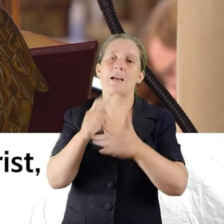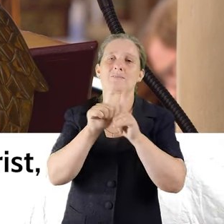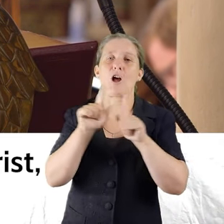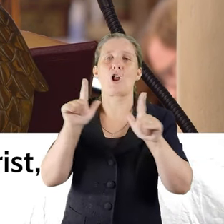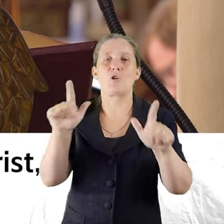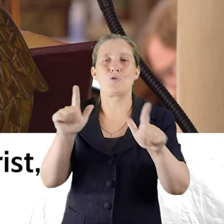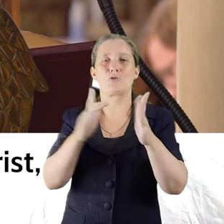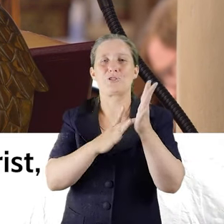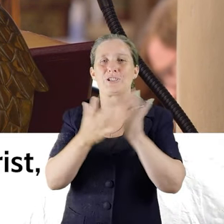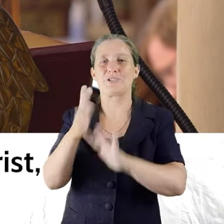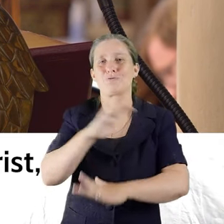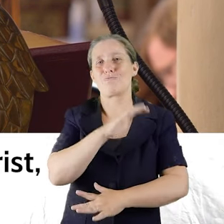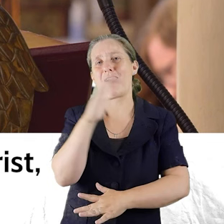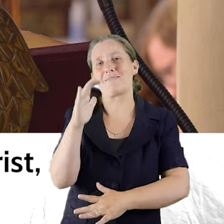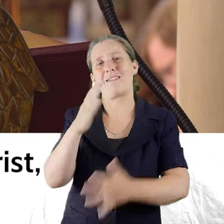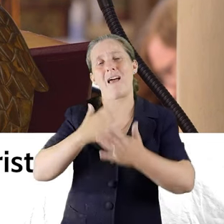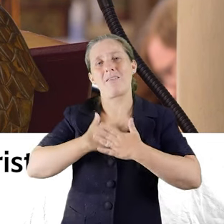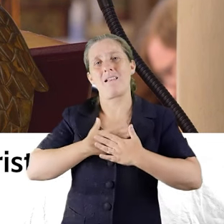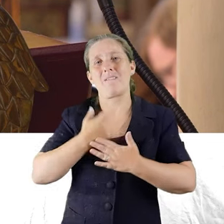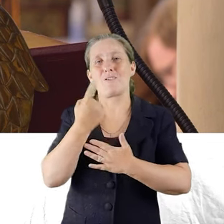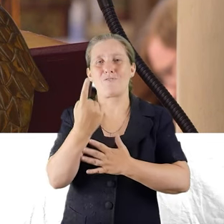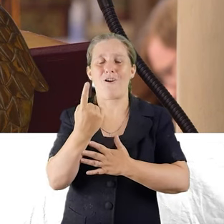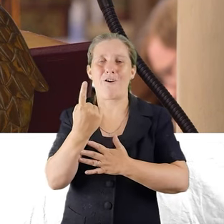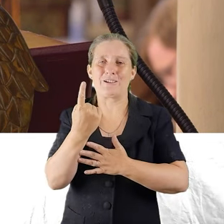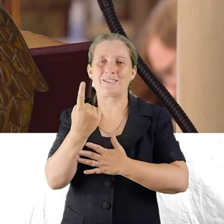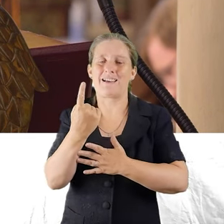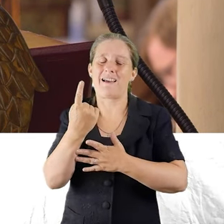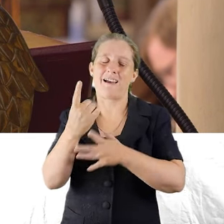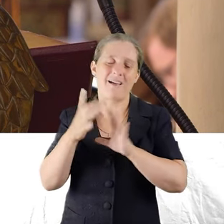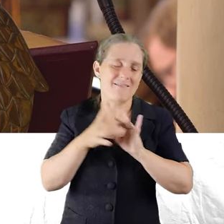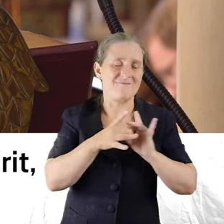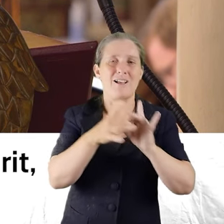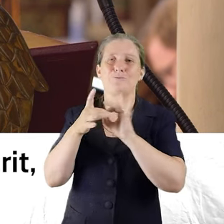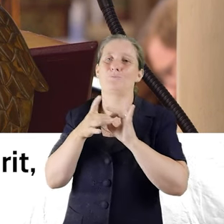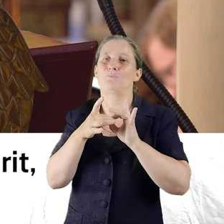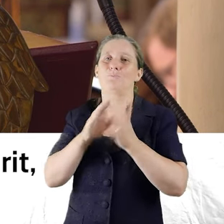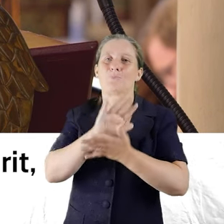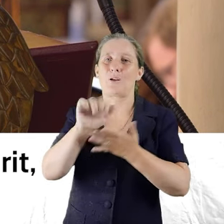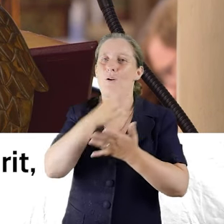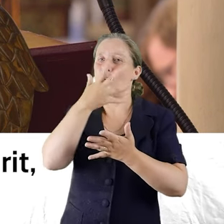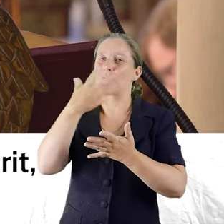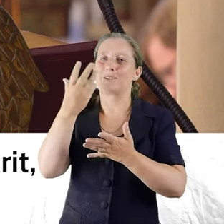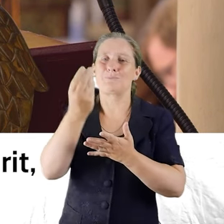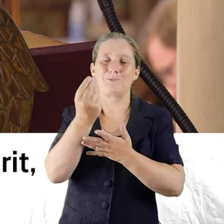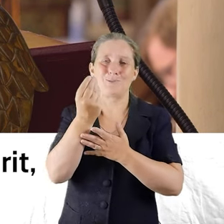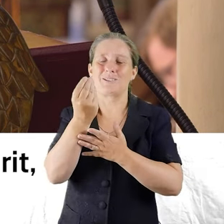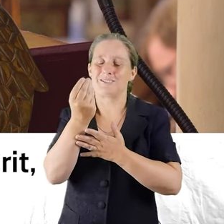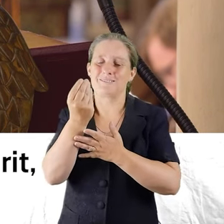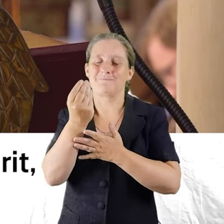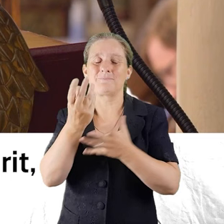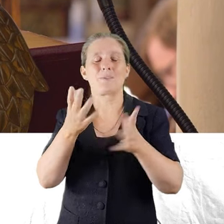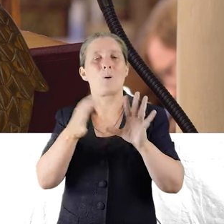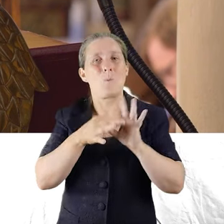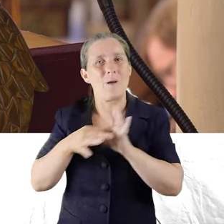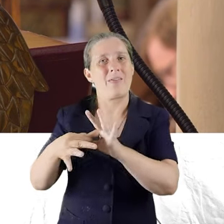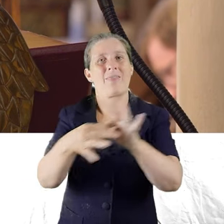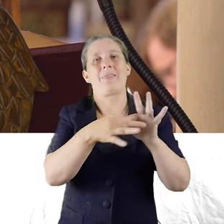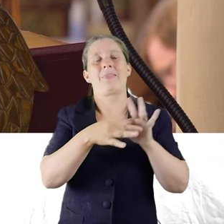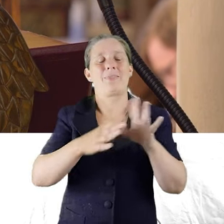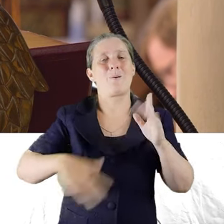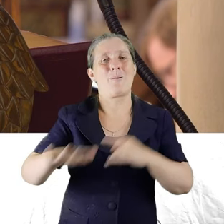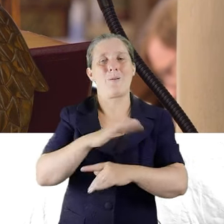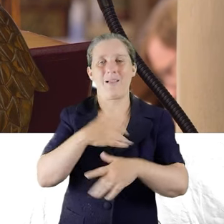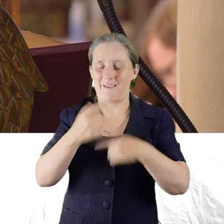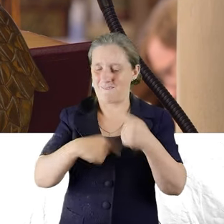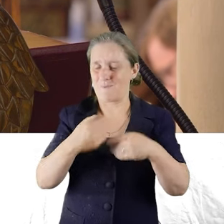The grace of our Lord Jesus Christ, and the love of God, and the fellowship of the Holy Spirit, be